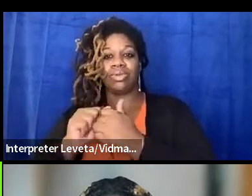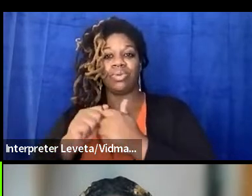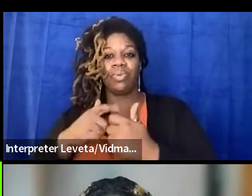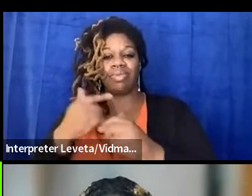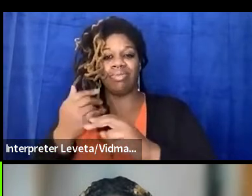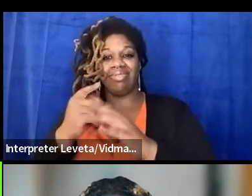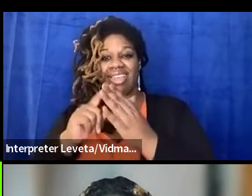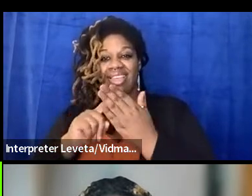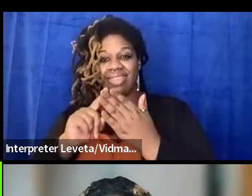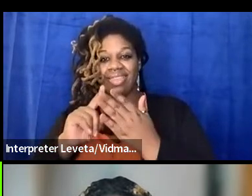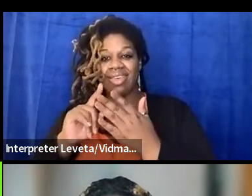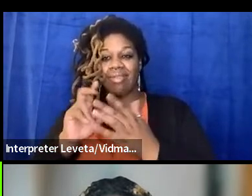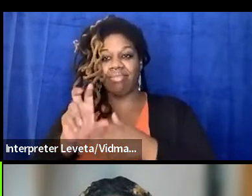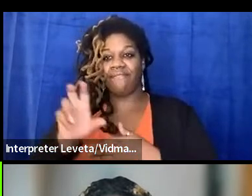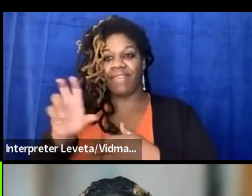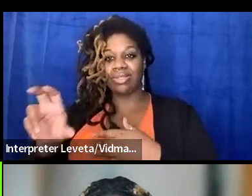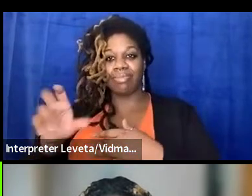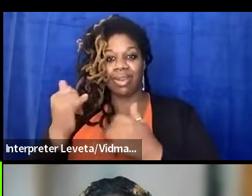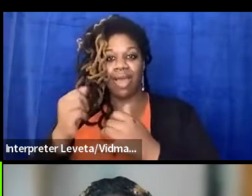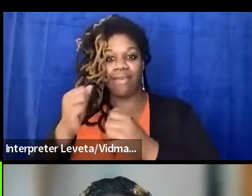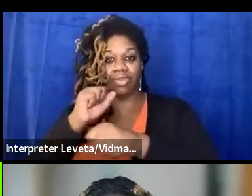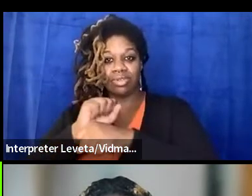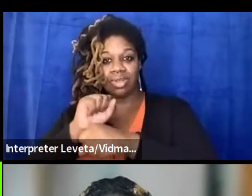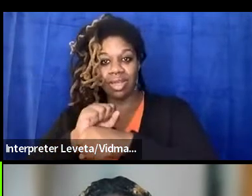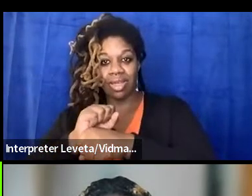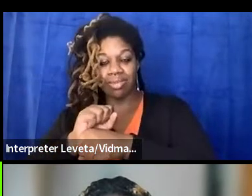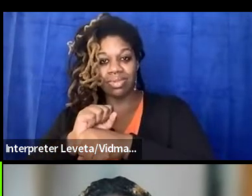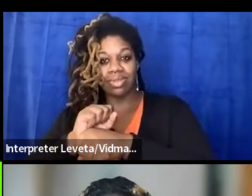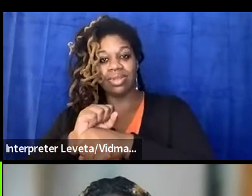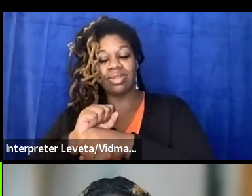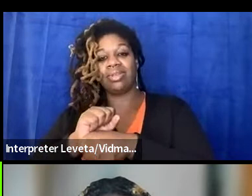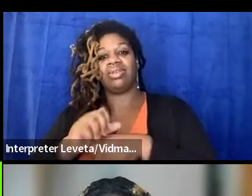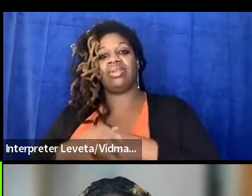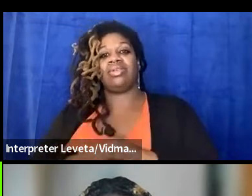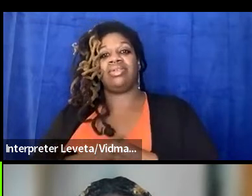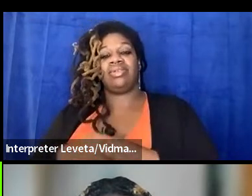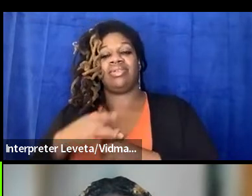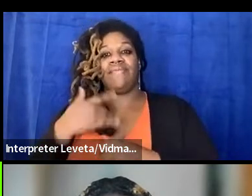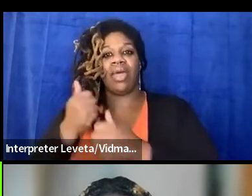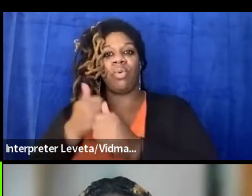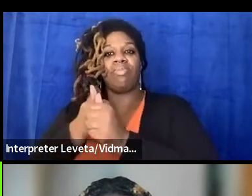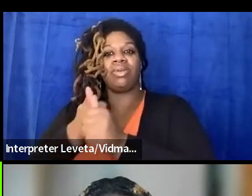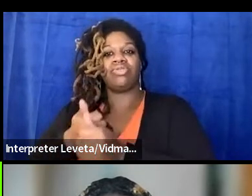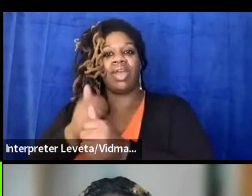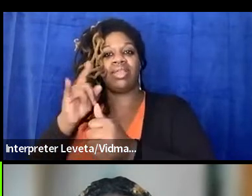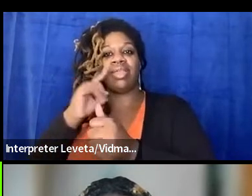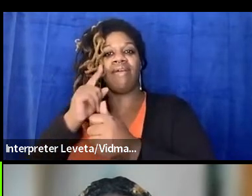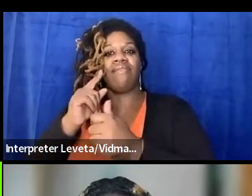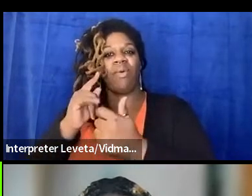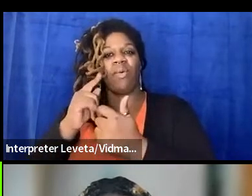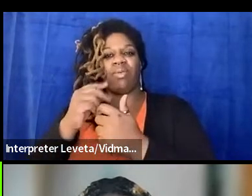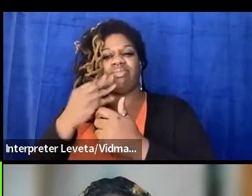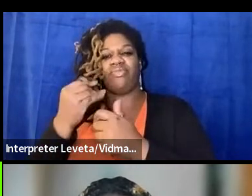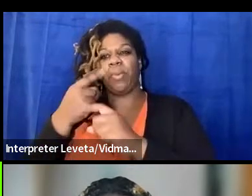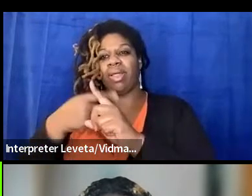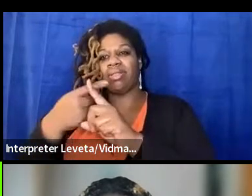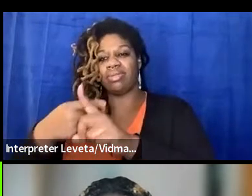Investment and Jobs Act and Build Back Better. We've been tracking those for the past couple of months. So sort